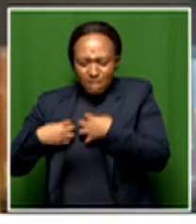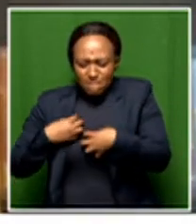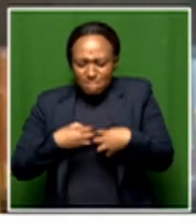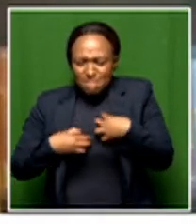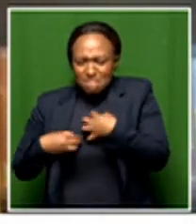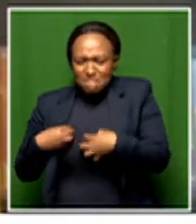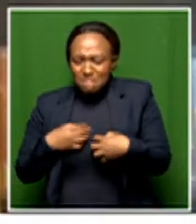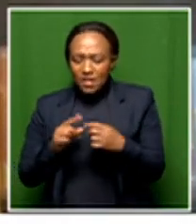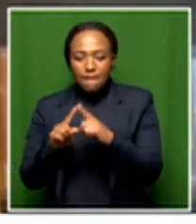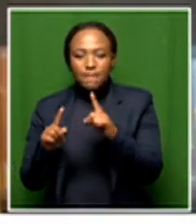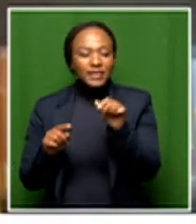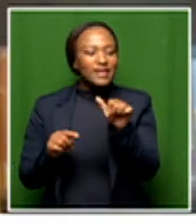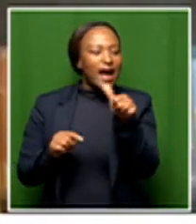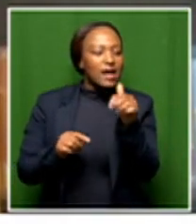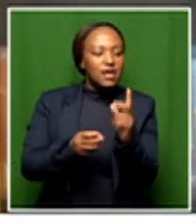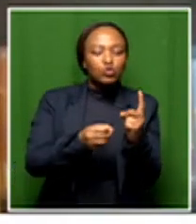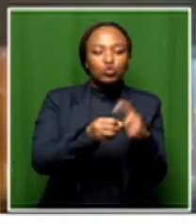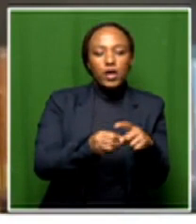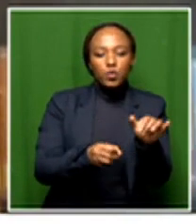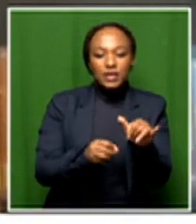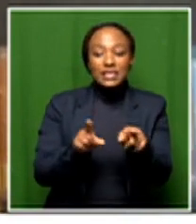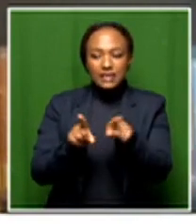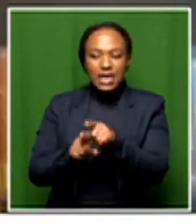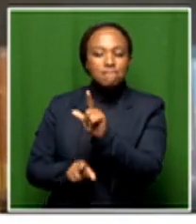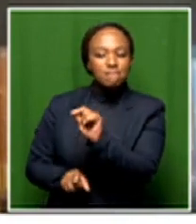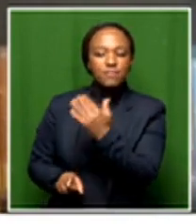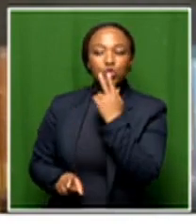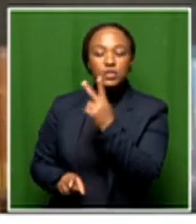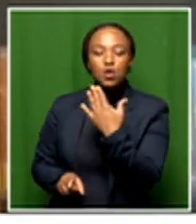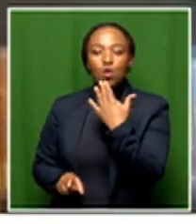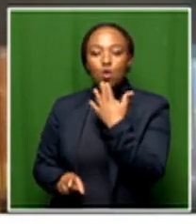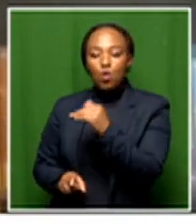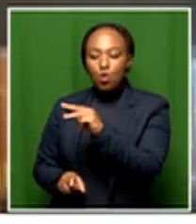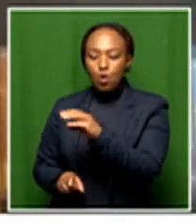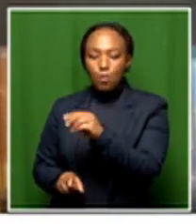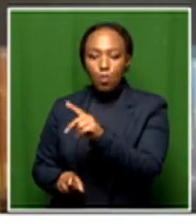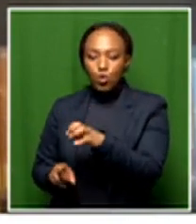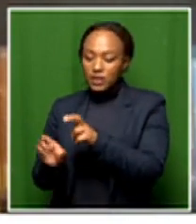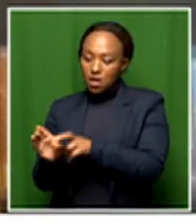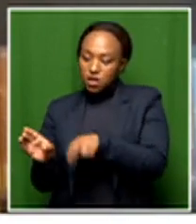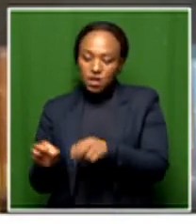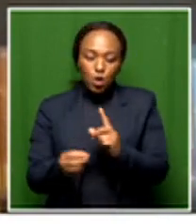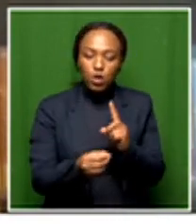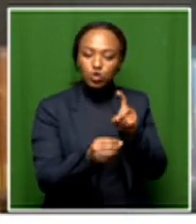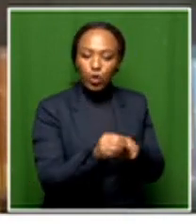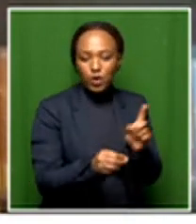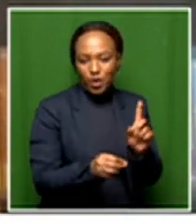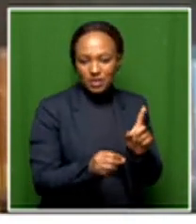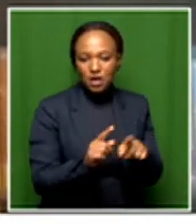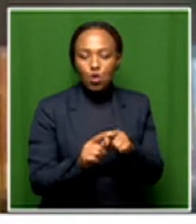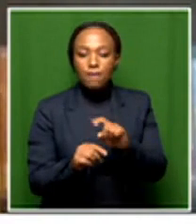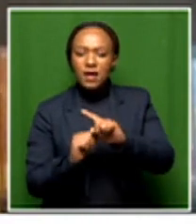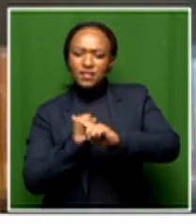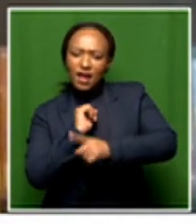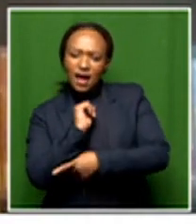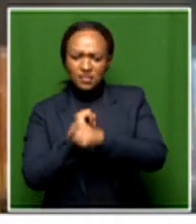So it would be interesting to watch where John Moodey is going after his resignation. And my sense is that John Moodey is not the last black leader